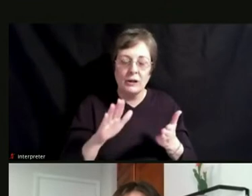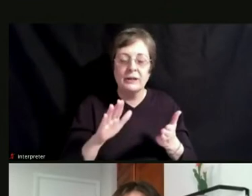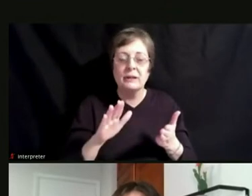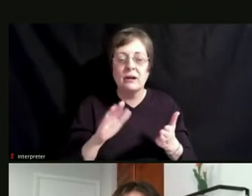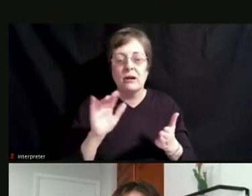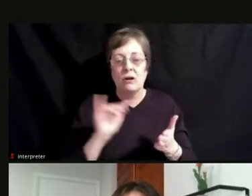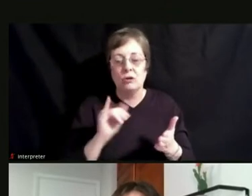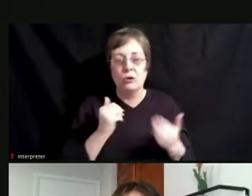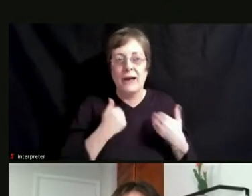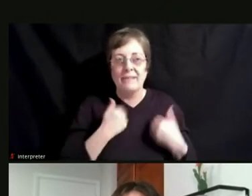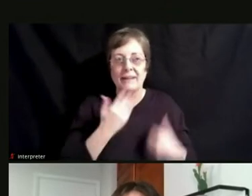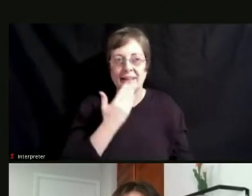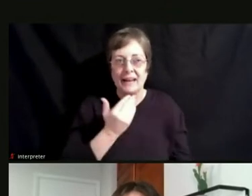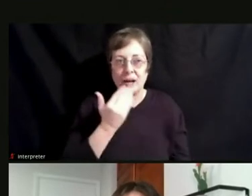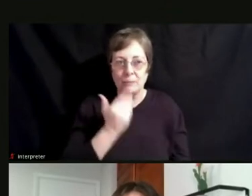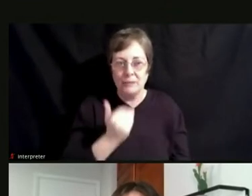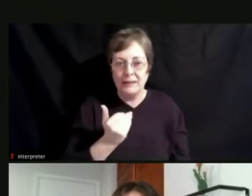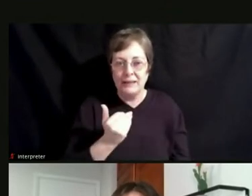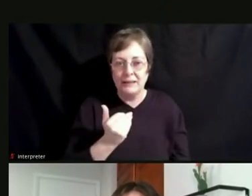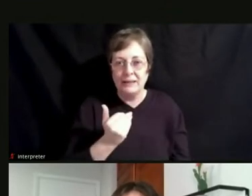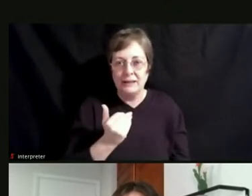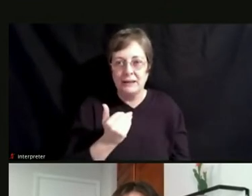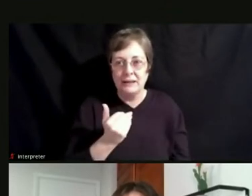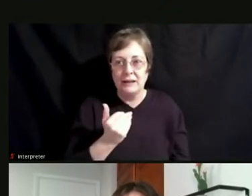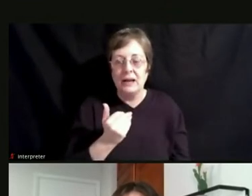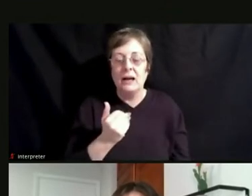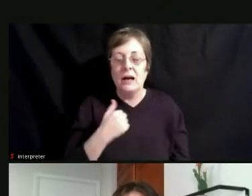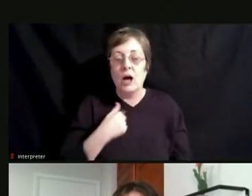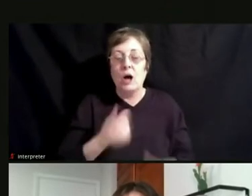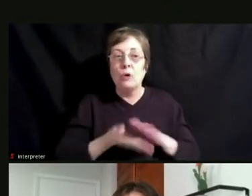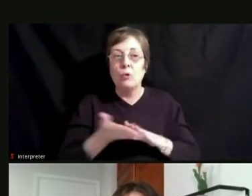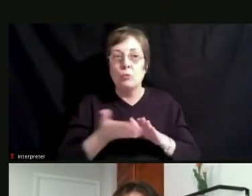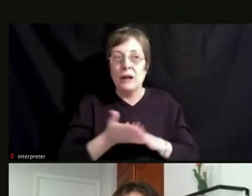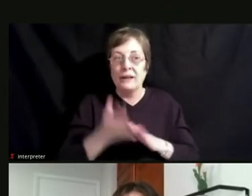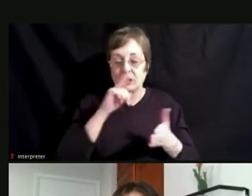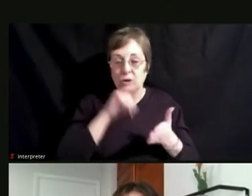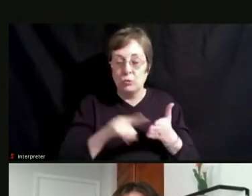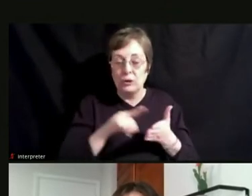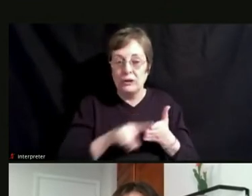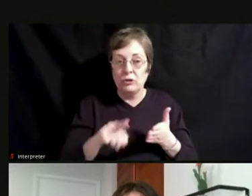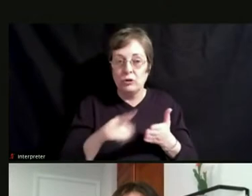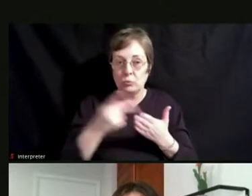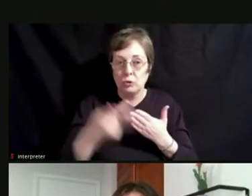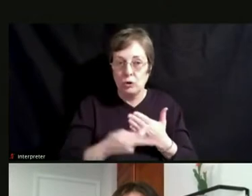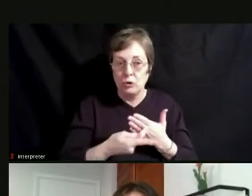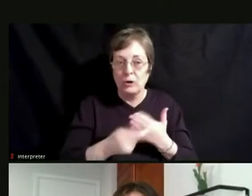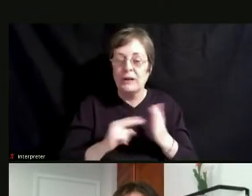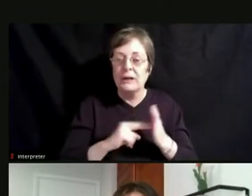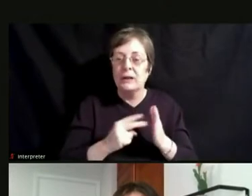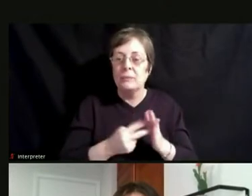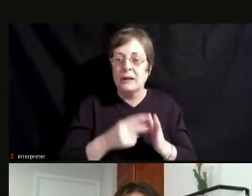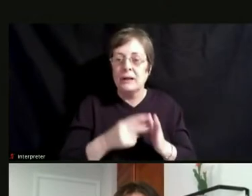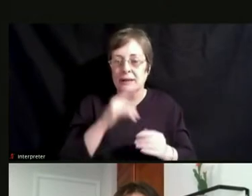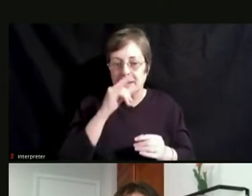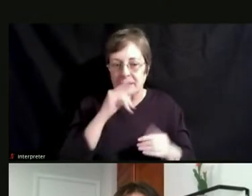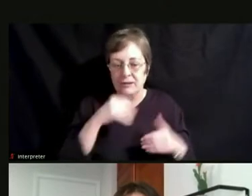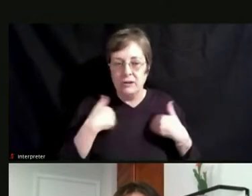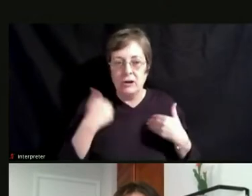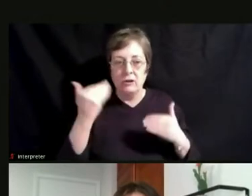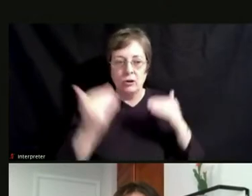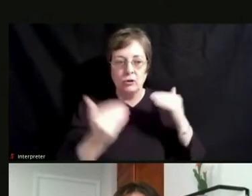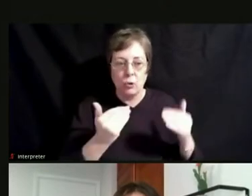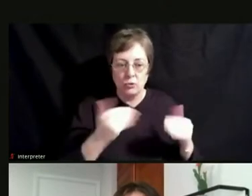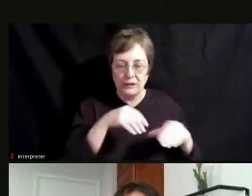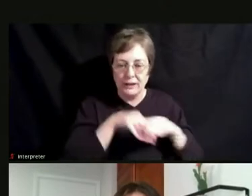also have diabetes. And I'm running a research program, and that means that I'm bringing in kids and young adults, and we are